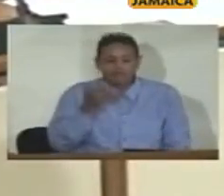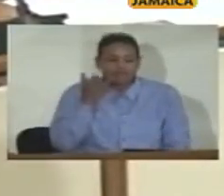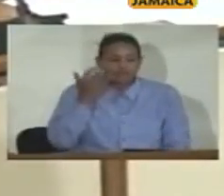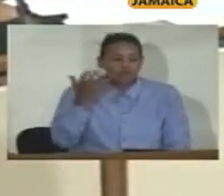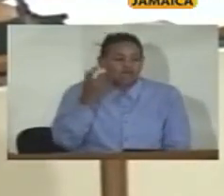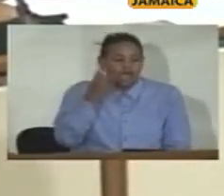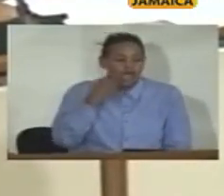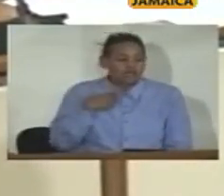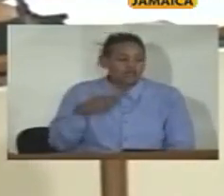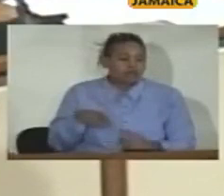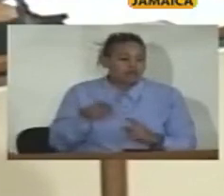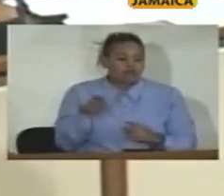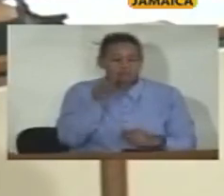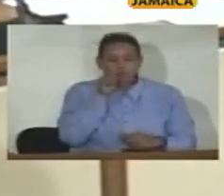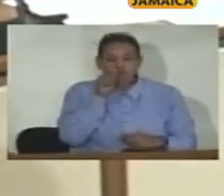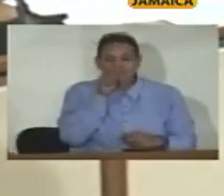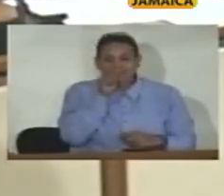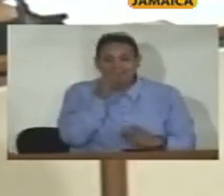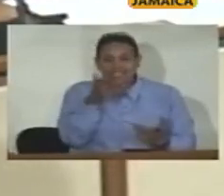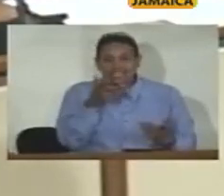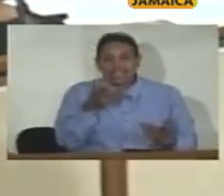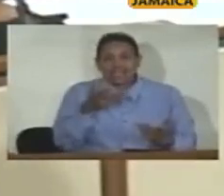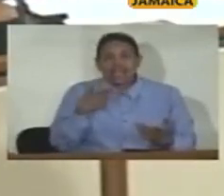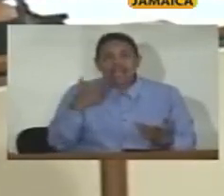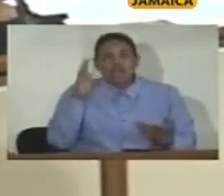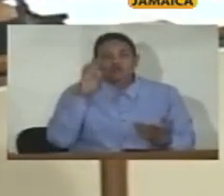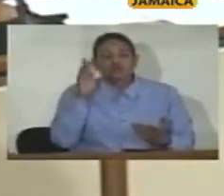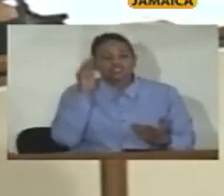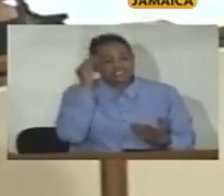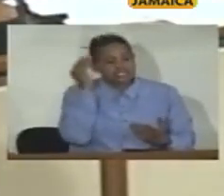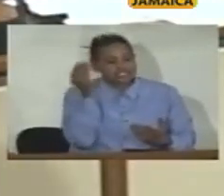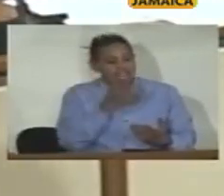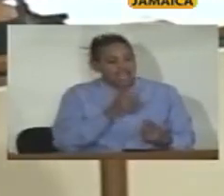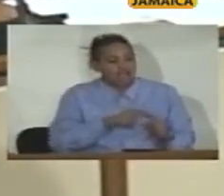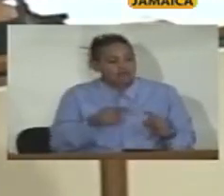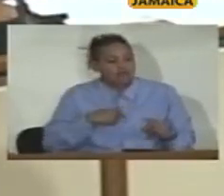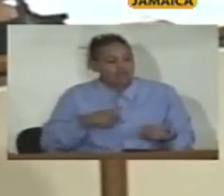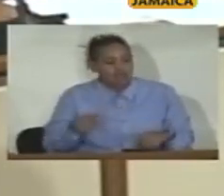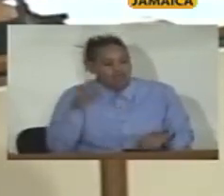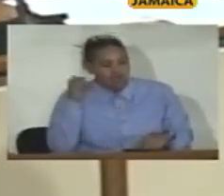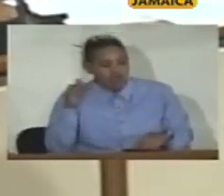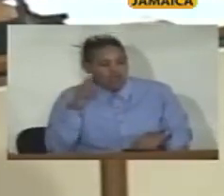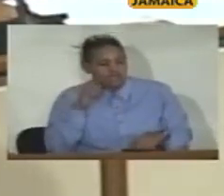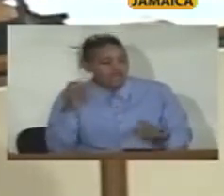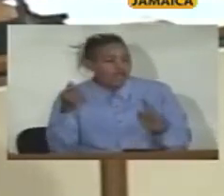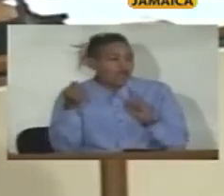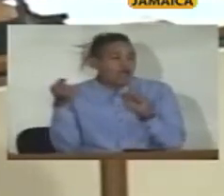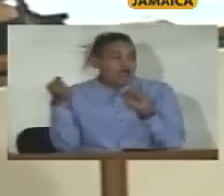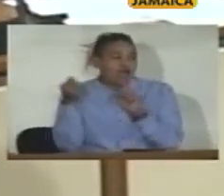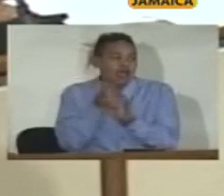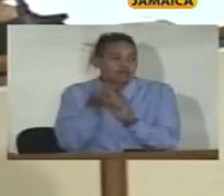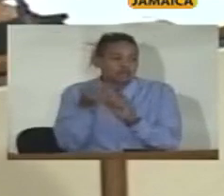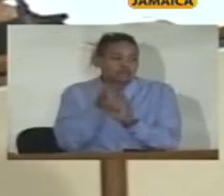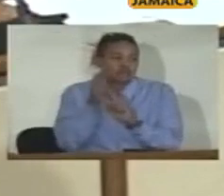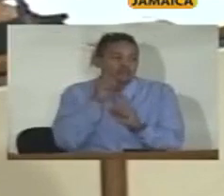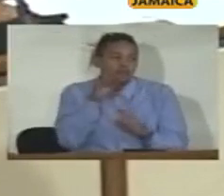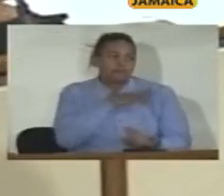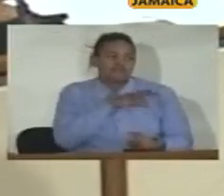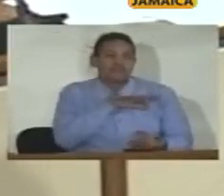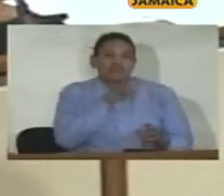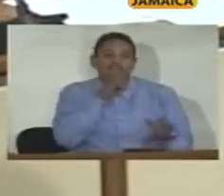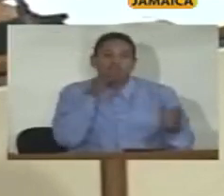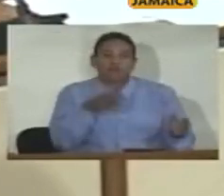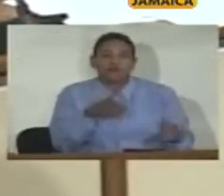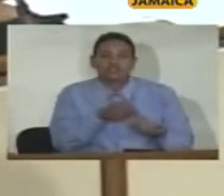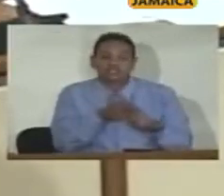ask me about it privately, I may share it with you, but I will not abuse the privilege of the person